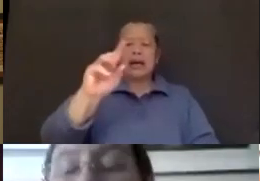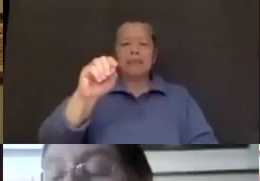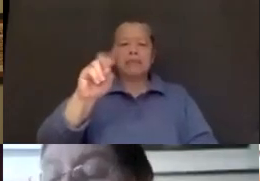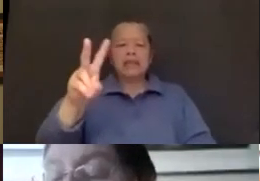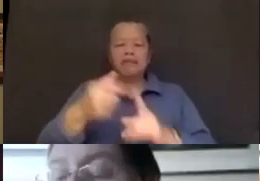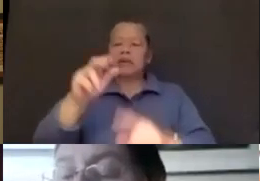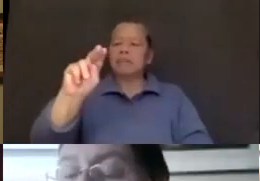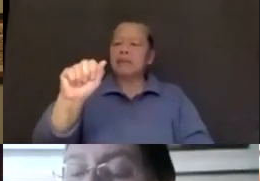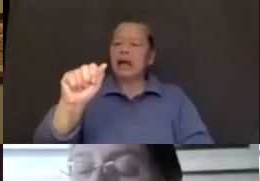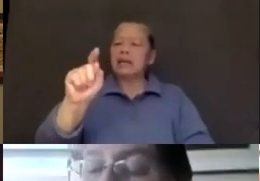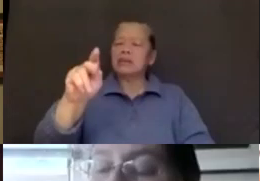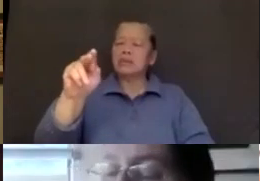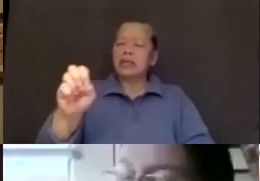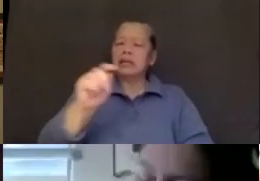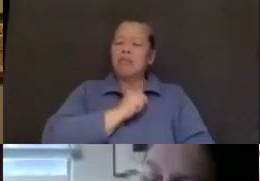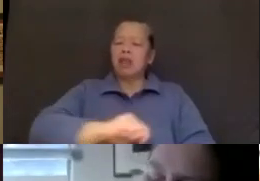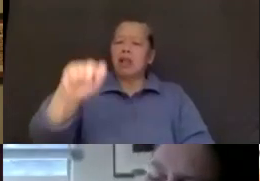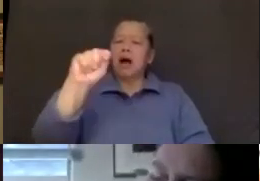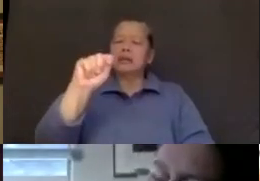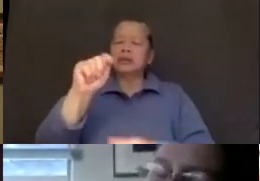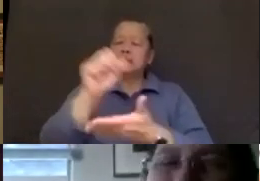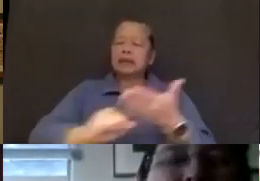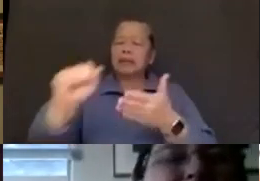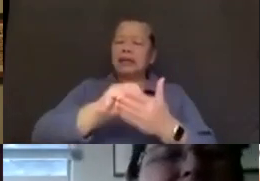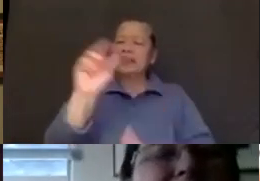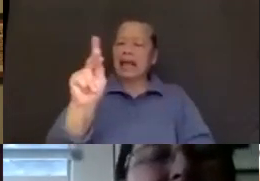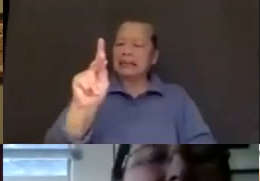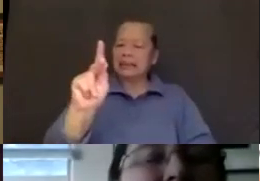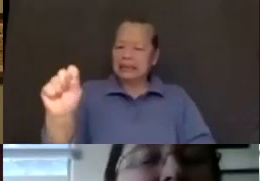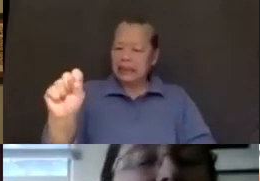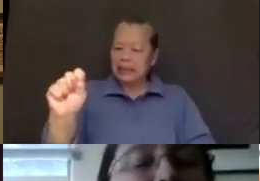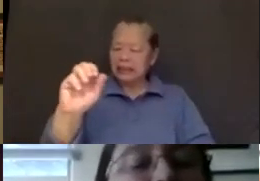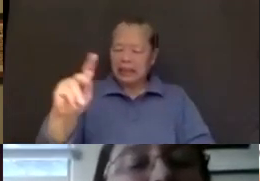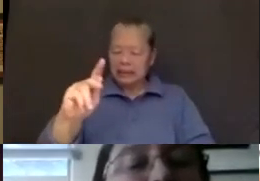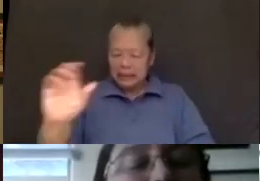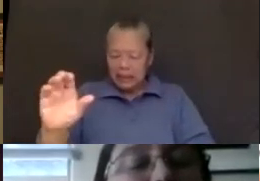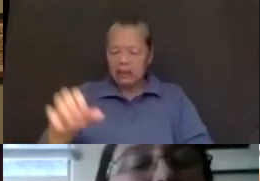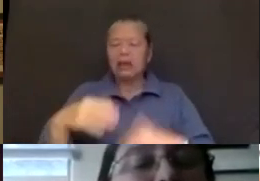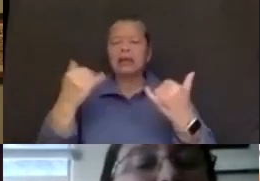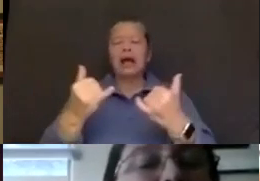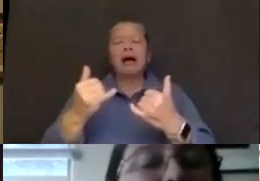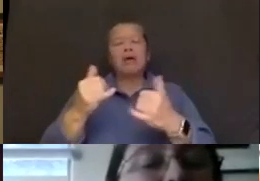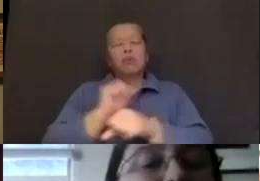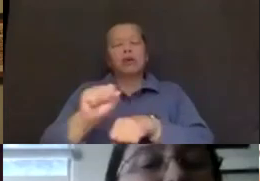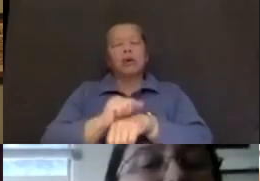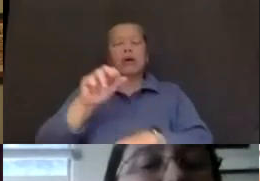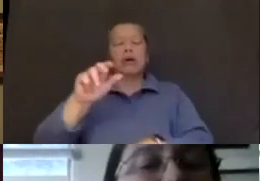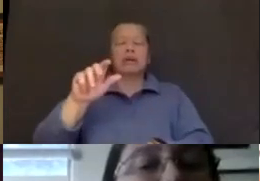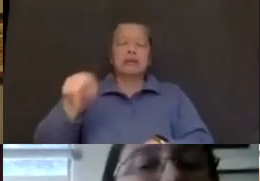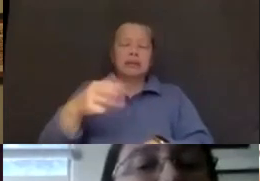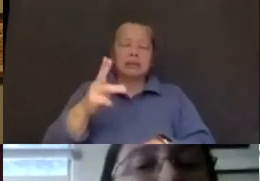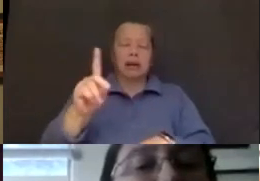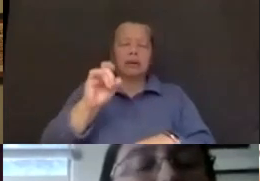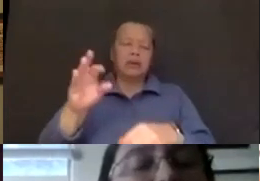Theological Seminary in Kansas City, and she is also currently completing her Doctorate of Ministry degree at the Nazarene Theological Seminary.